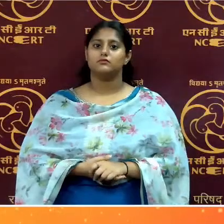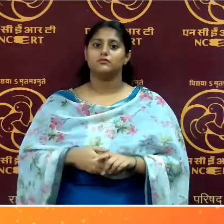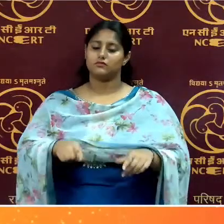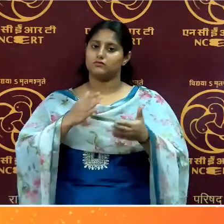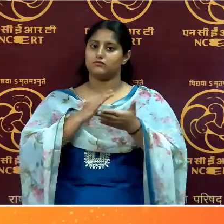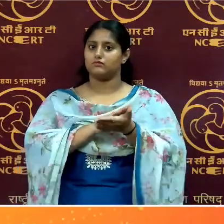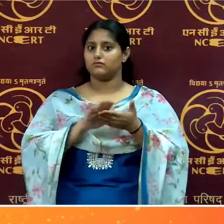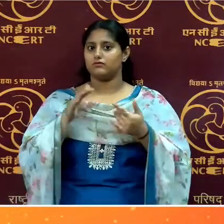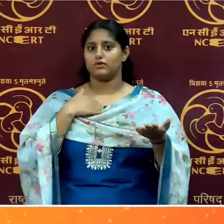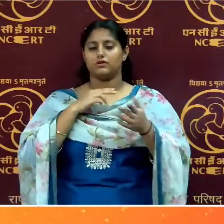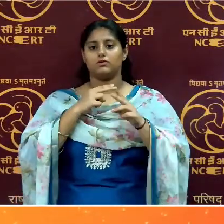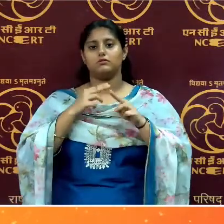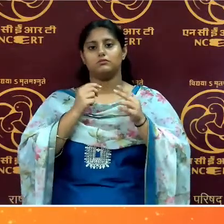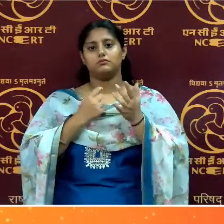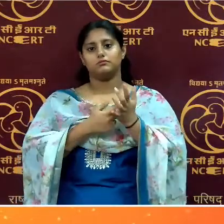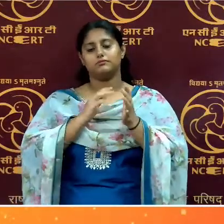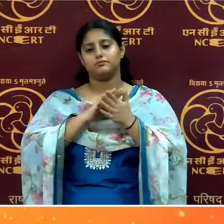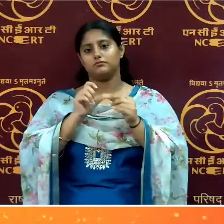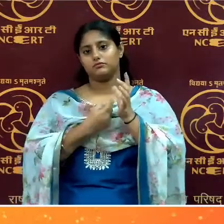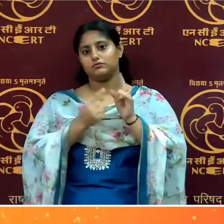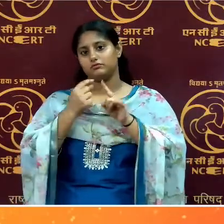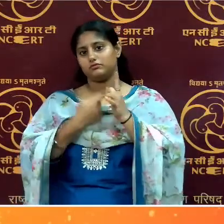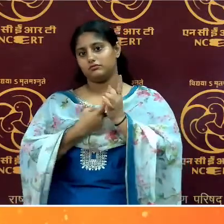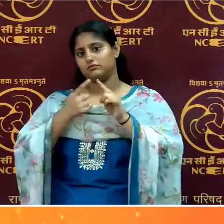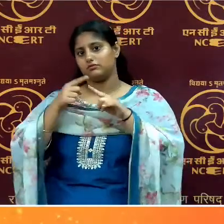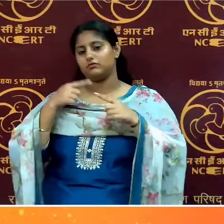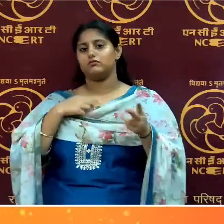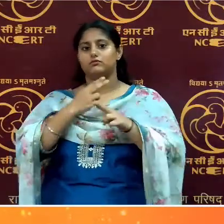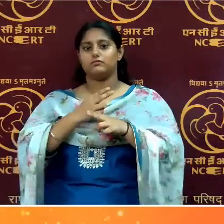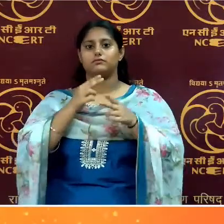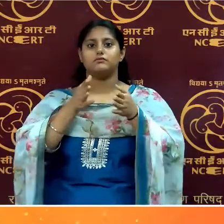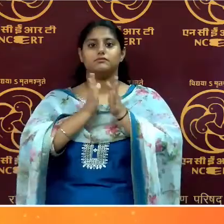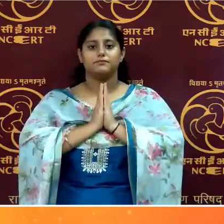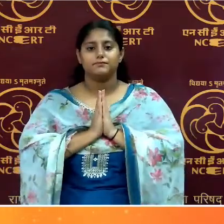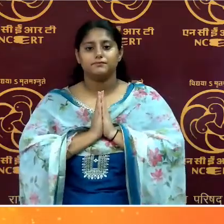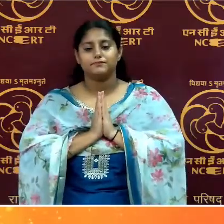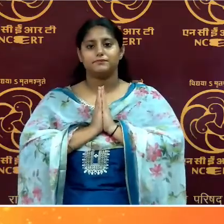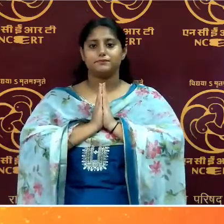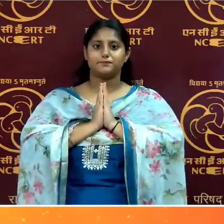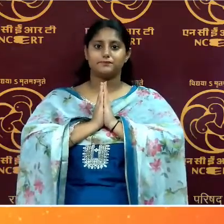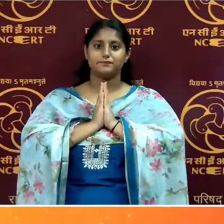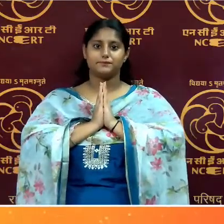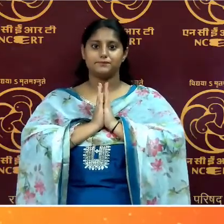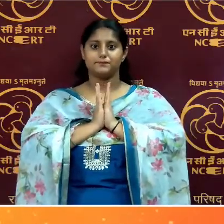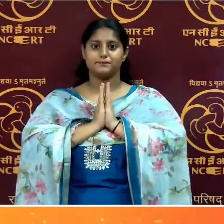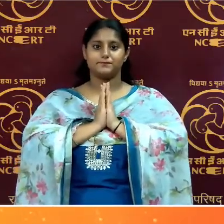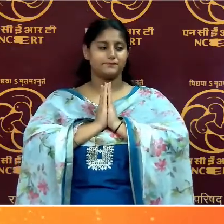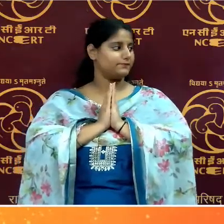wrap. This is me, Priti, taking leave of you, and will join you shortly. Namaskar.